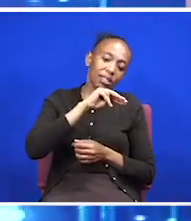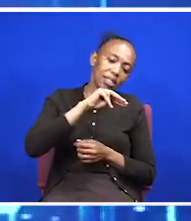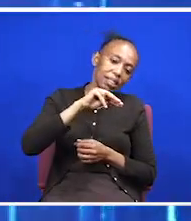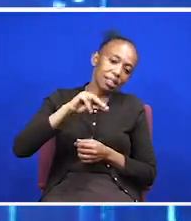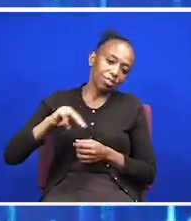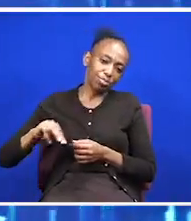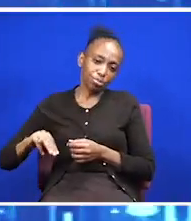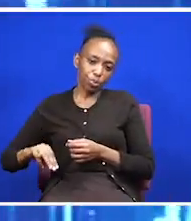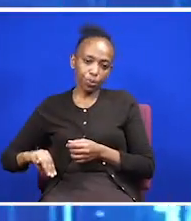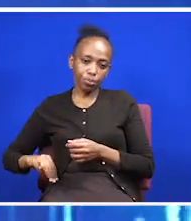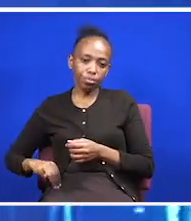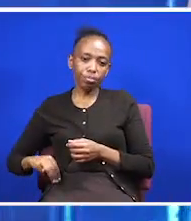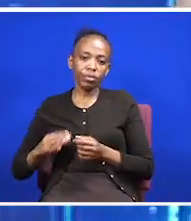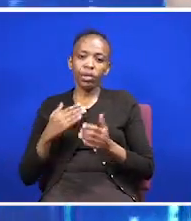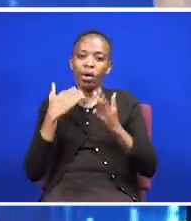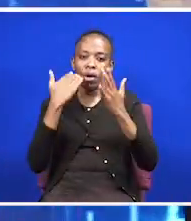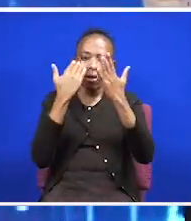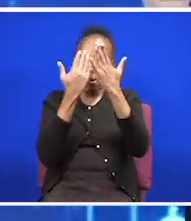Masia.